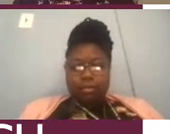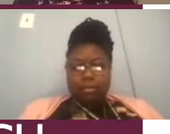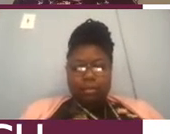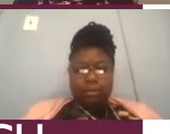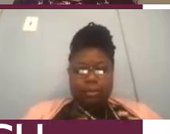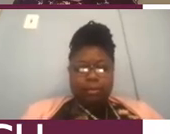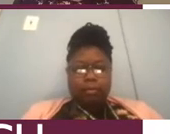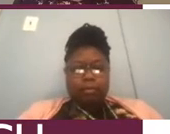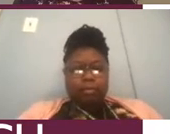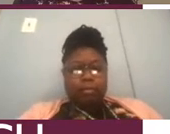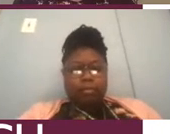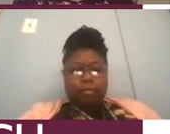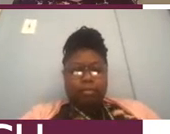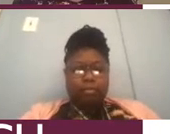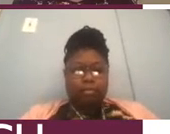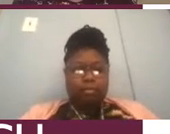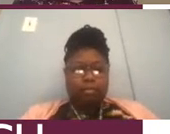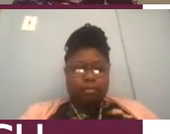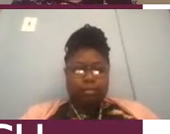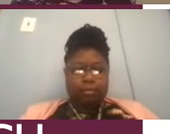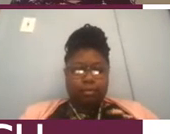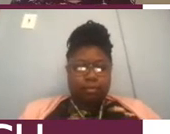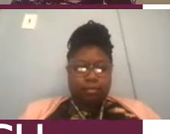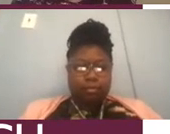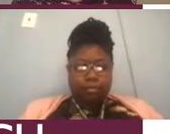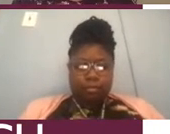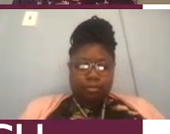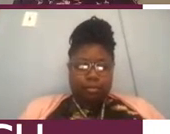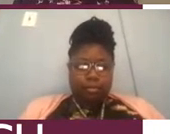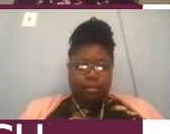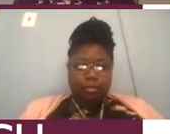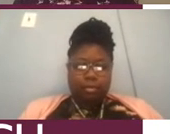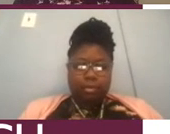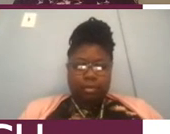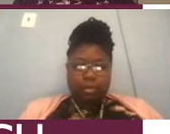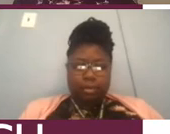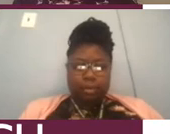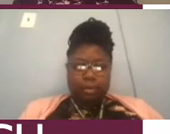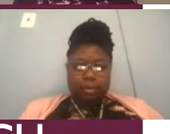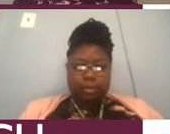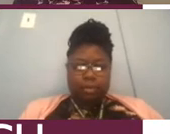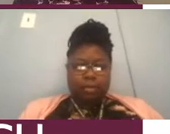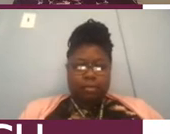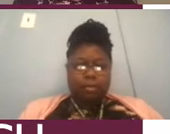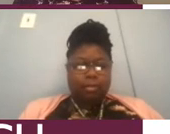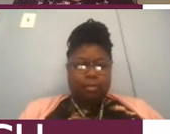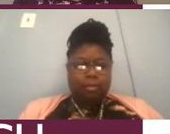in the chrysalis. The monarch must pump up its wings using fluid stored in its abdomen. Monarchs live from 2 to 5 weeks